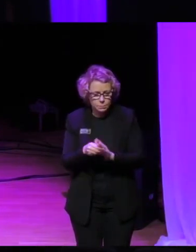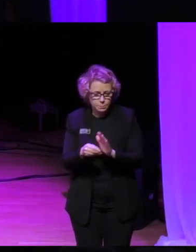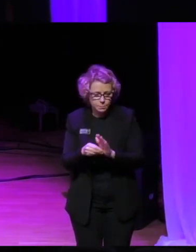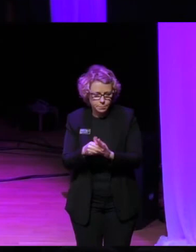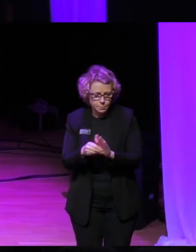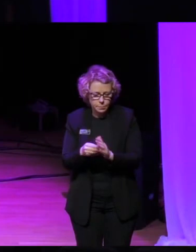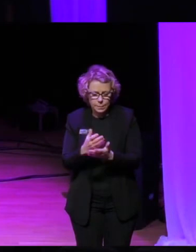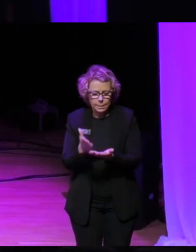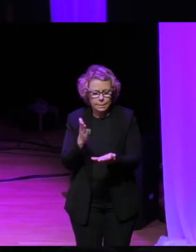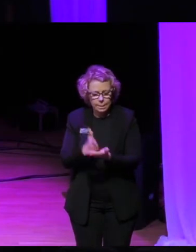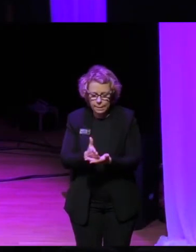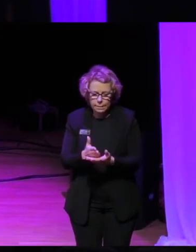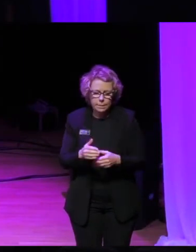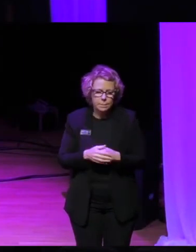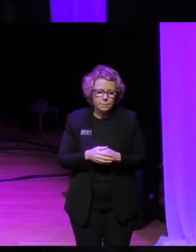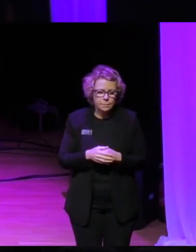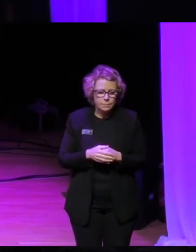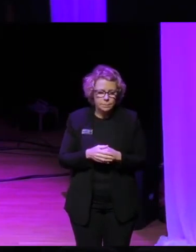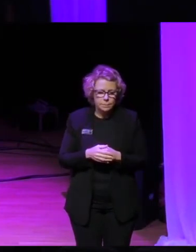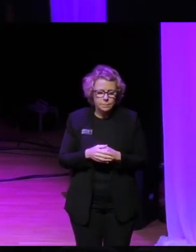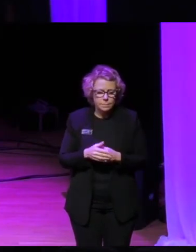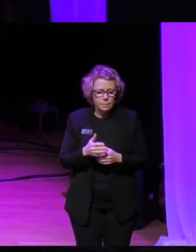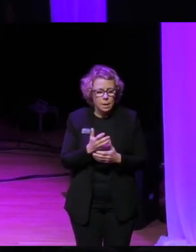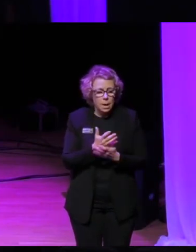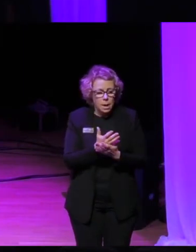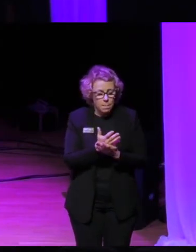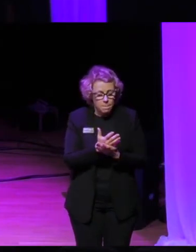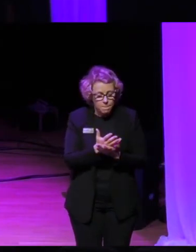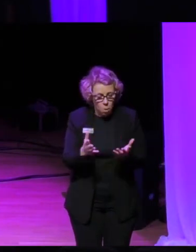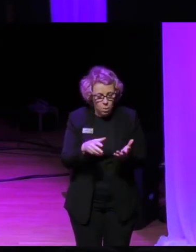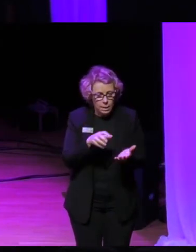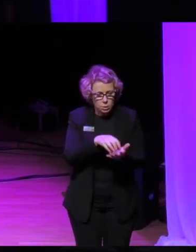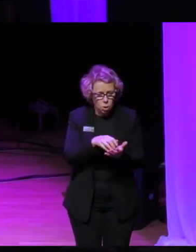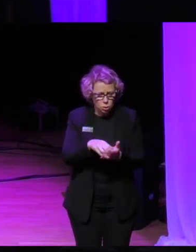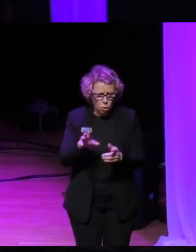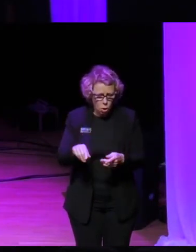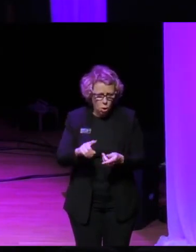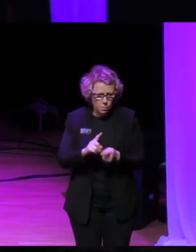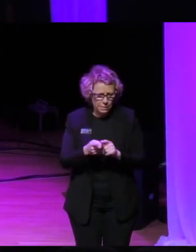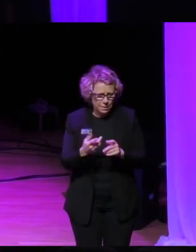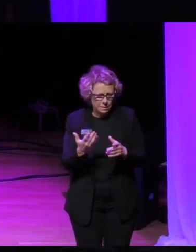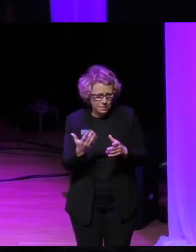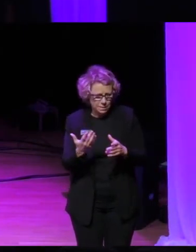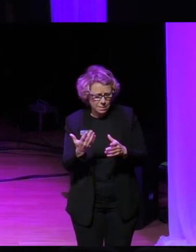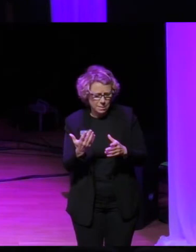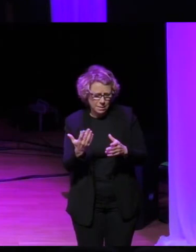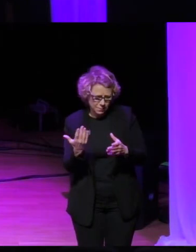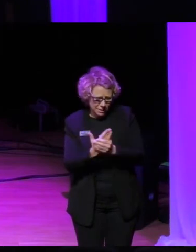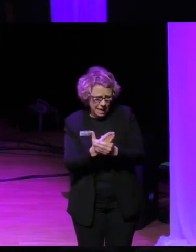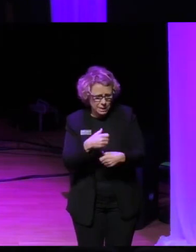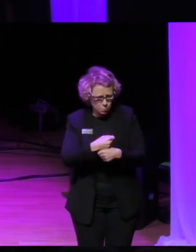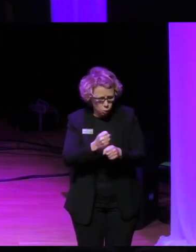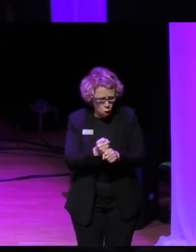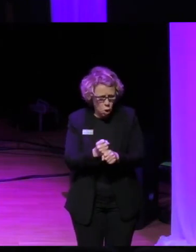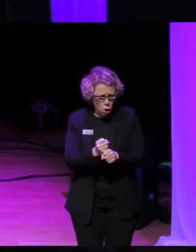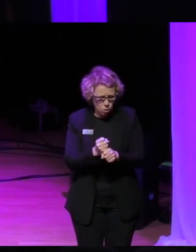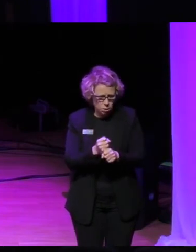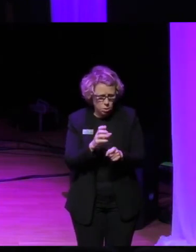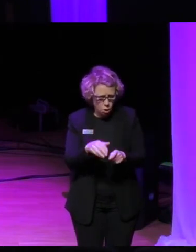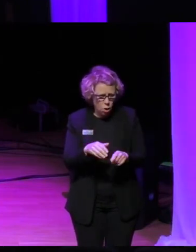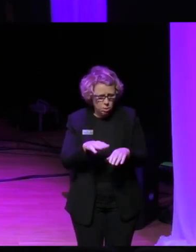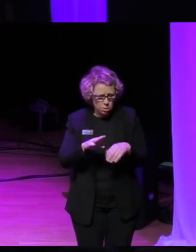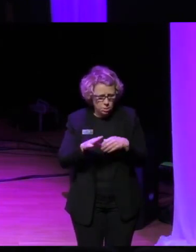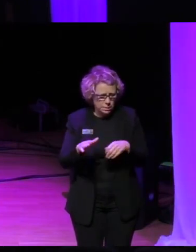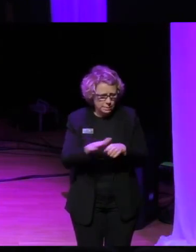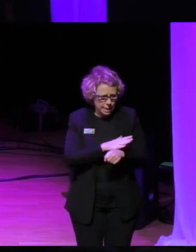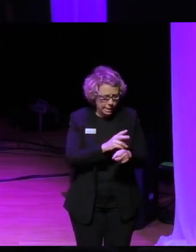best characterized as it stands as a limitation on what the government can do to prohibit a woman or a